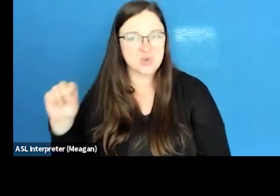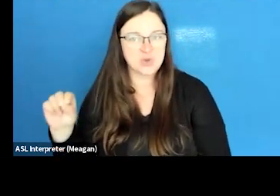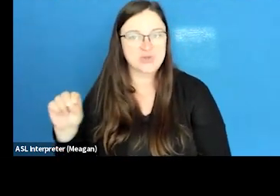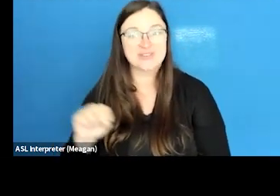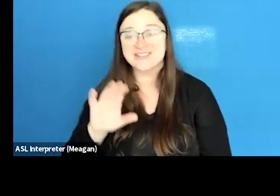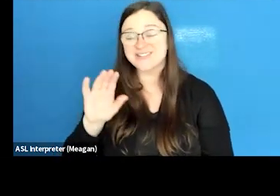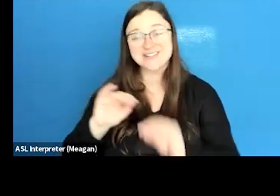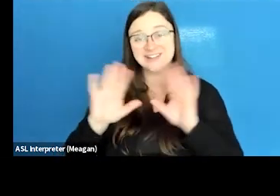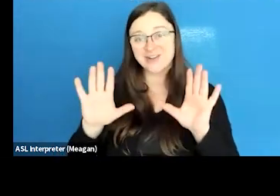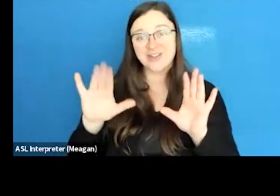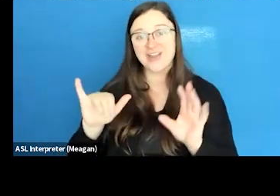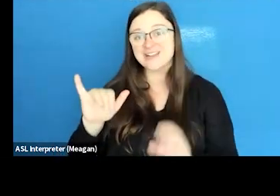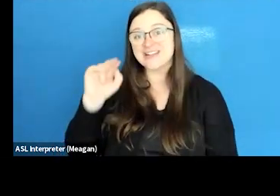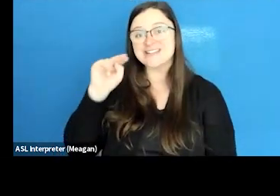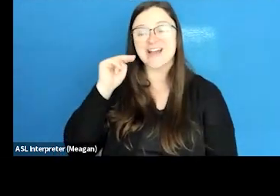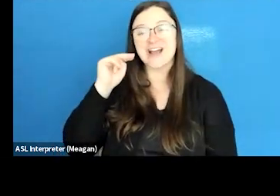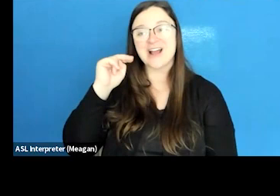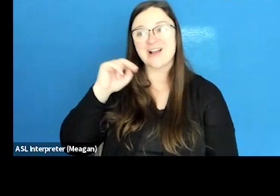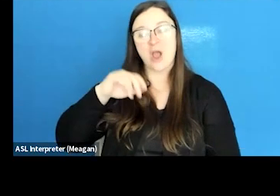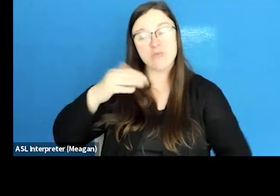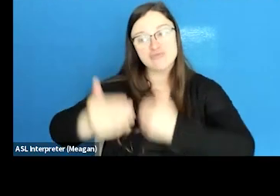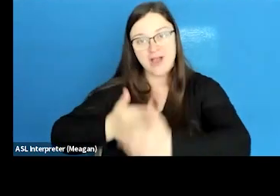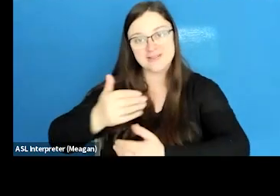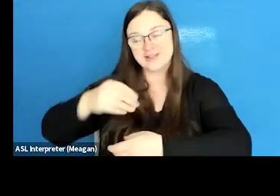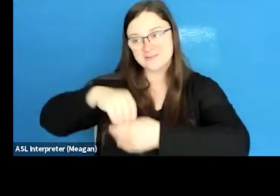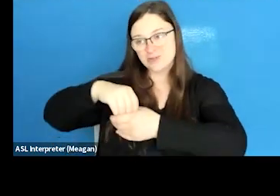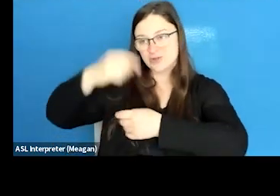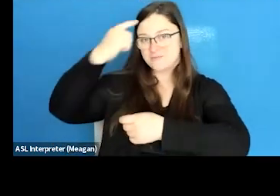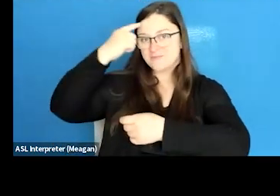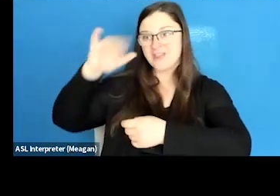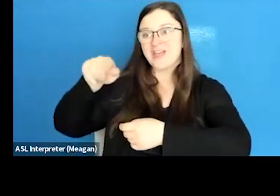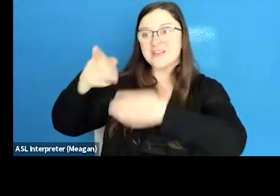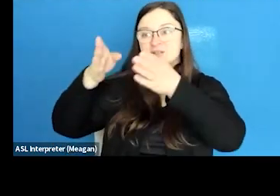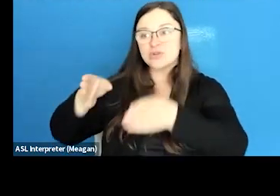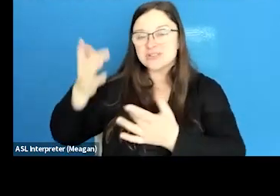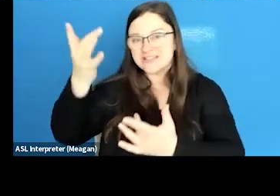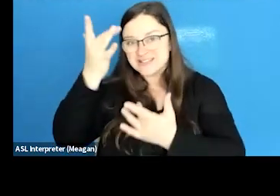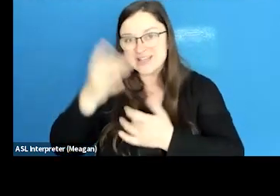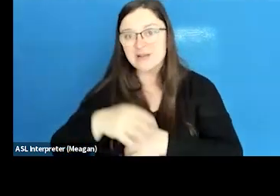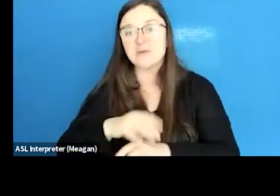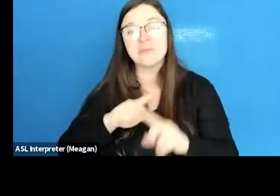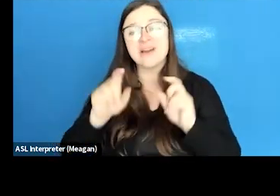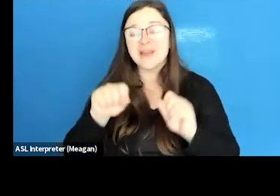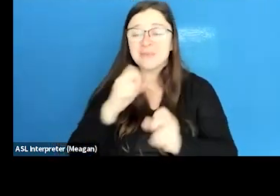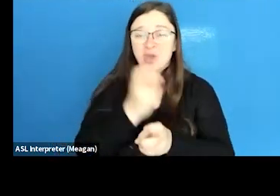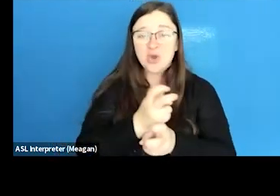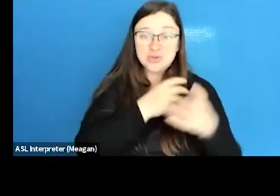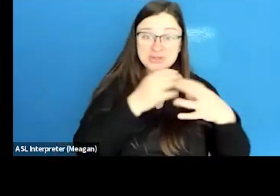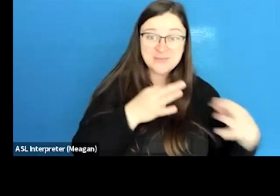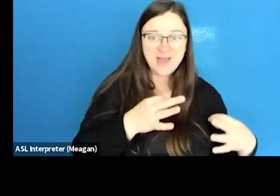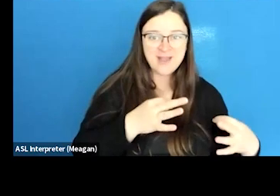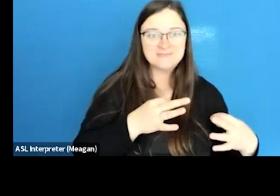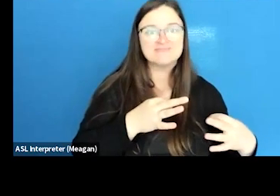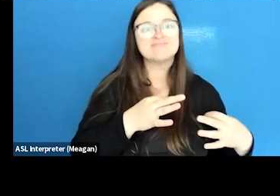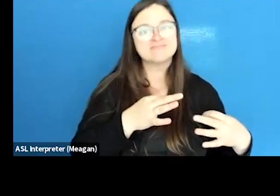that that is a neurological process, that these people are sick. But that can be hard to both explain and to